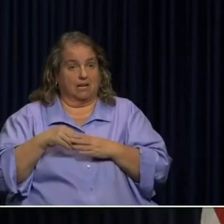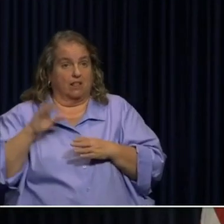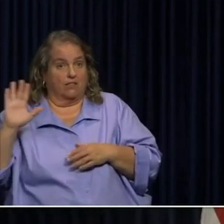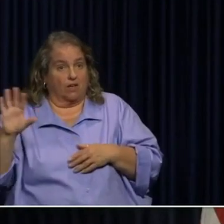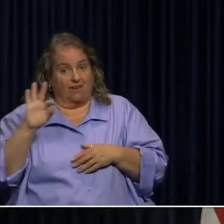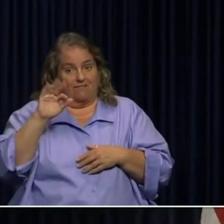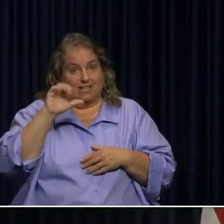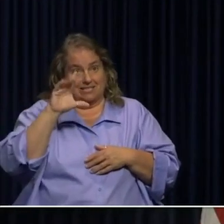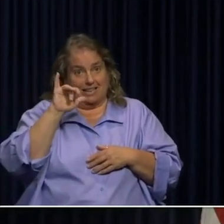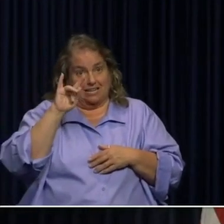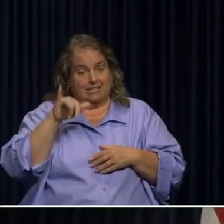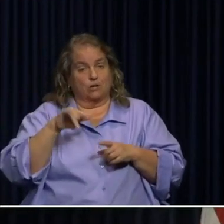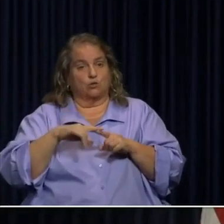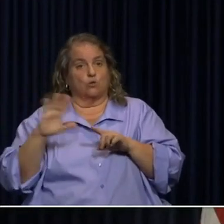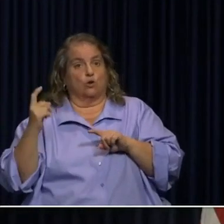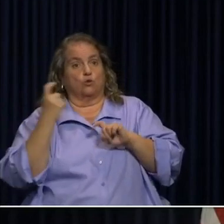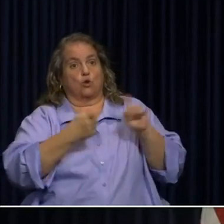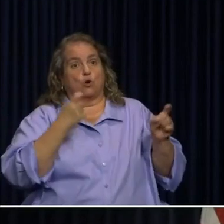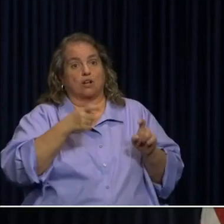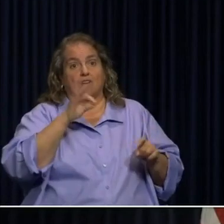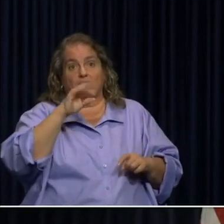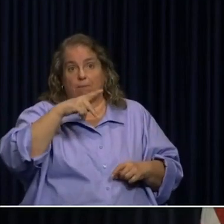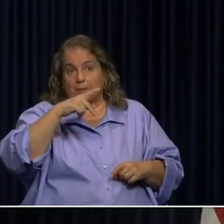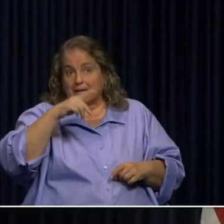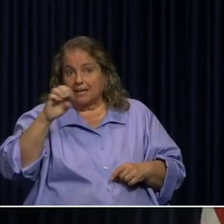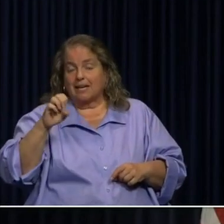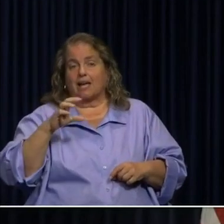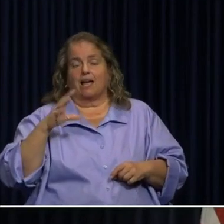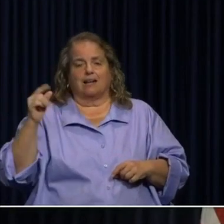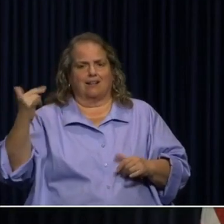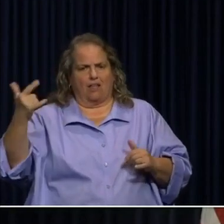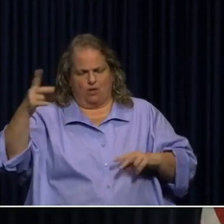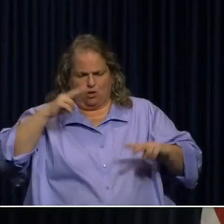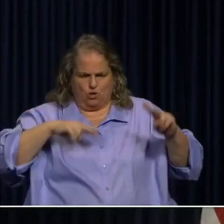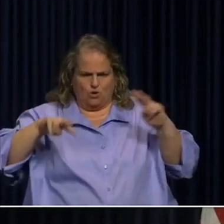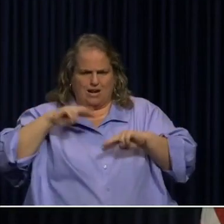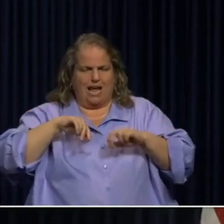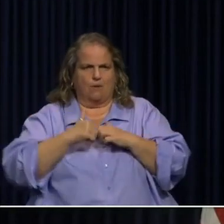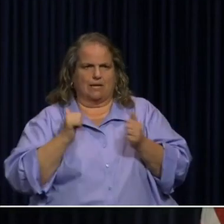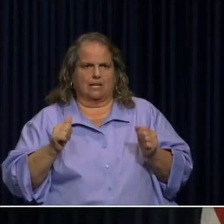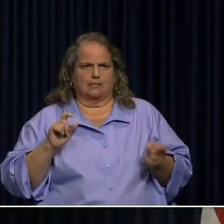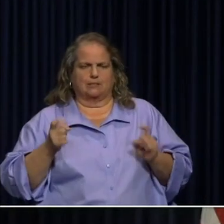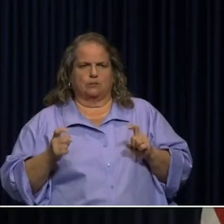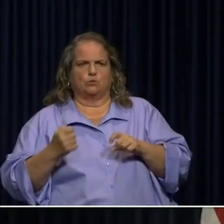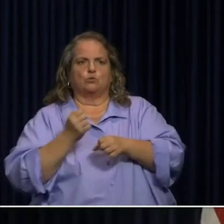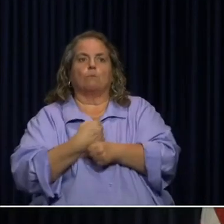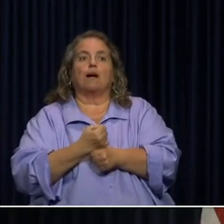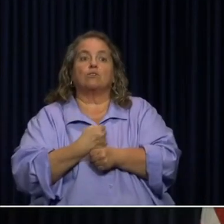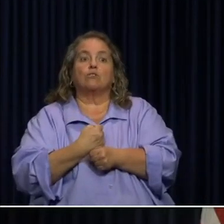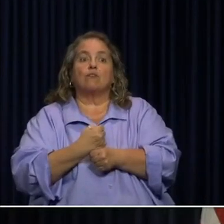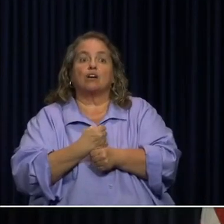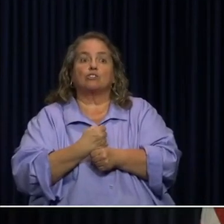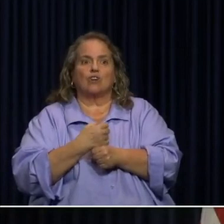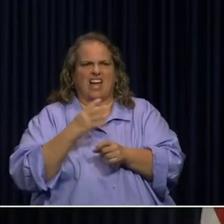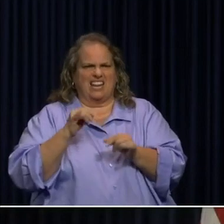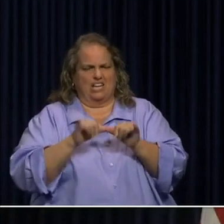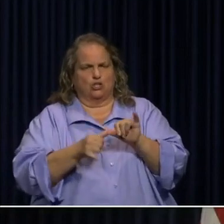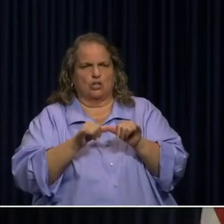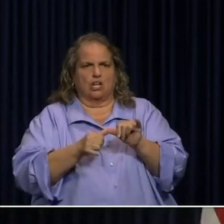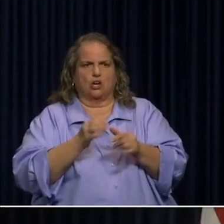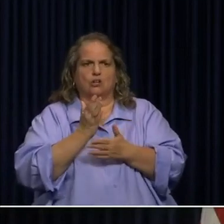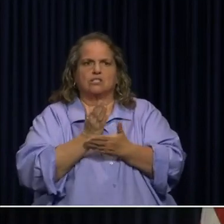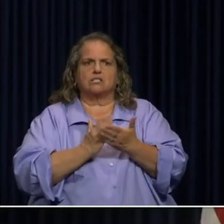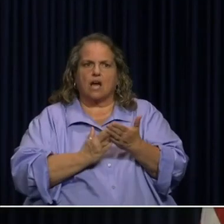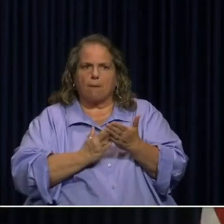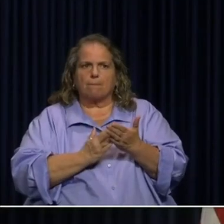facility to their donations of PPE to looking at the potential to manufacture and engineer some,